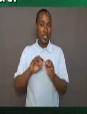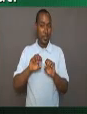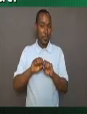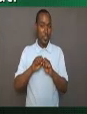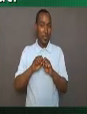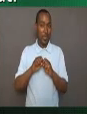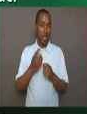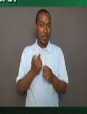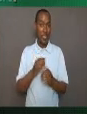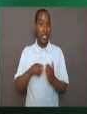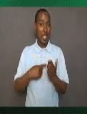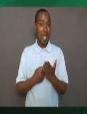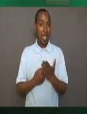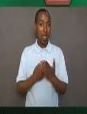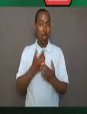the gut.